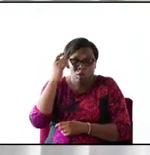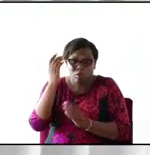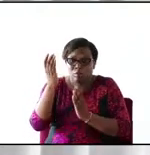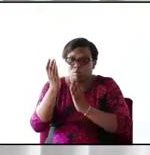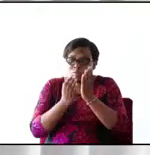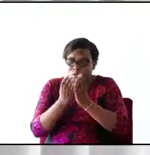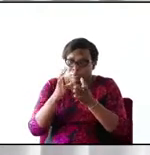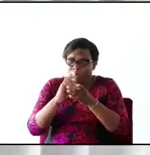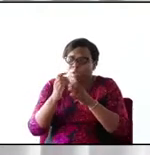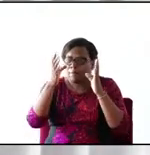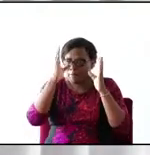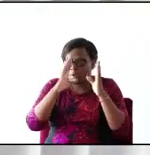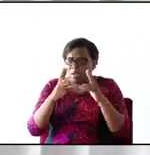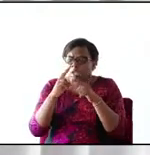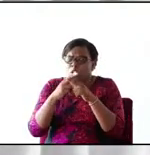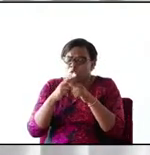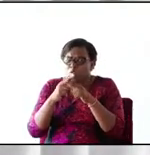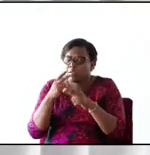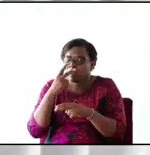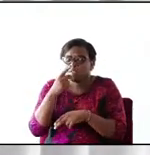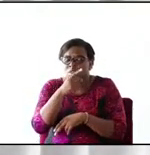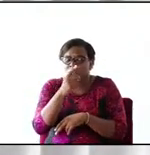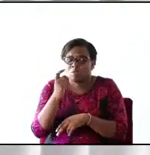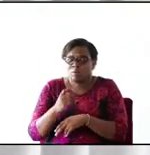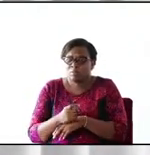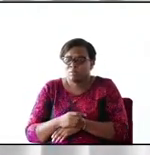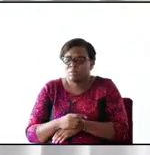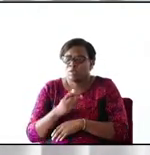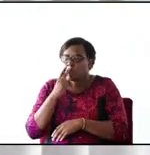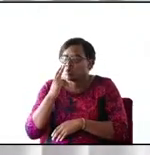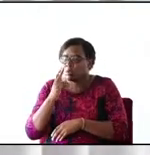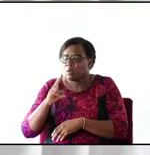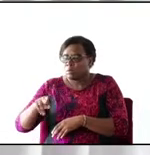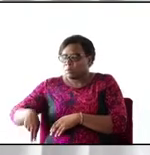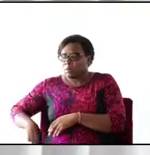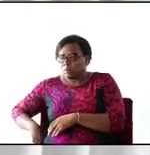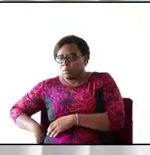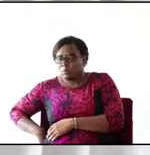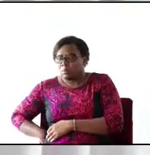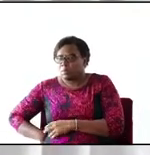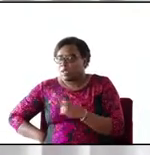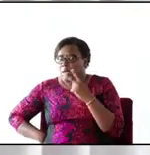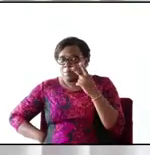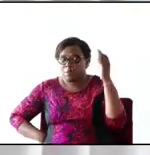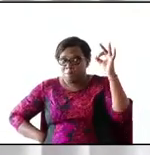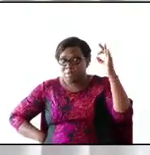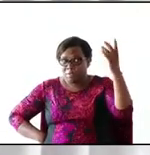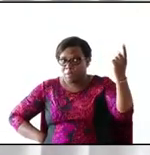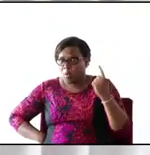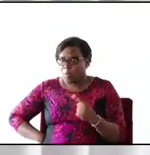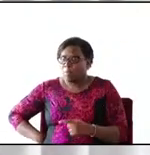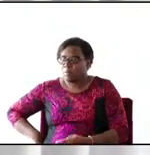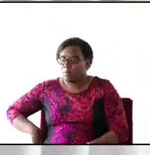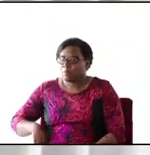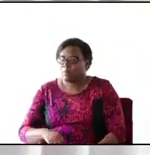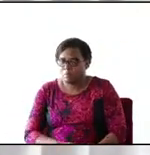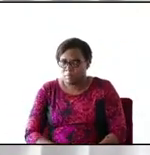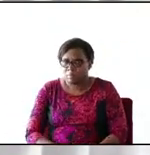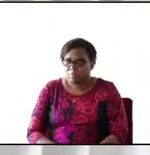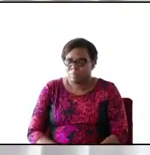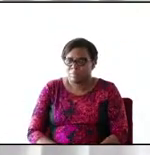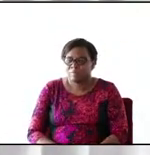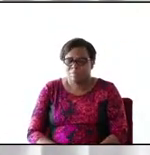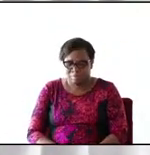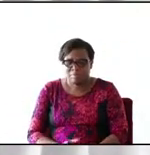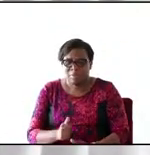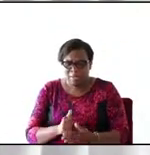Lord, as soon as they see you come, they start trying to hide the ganja. I remember one time being in a